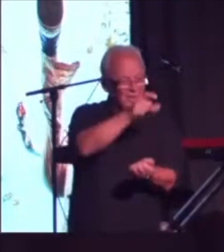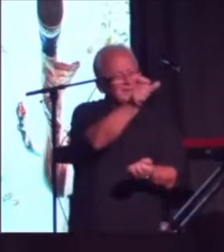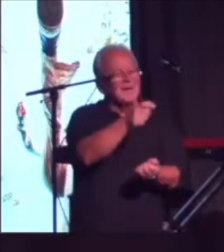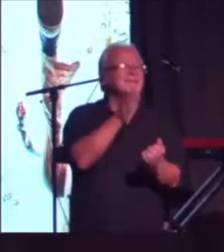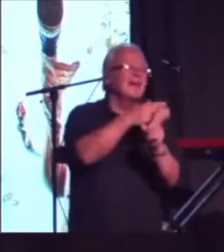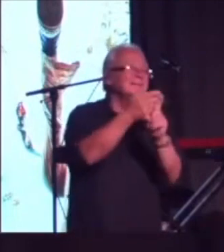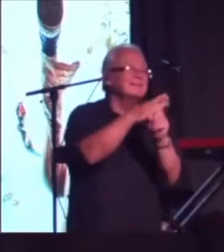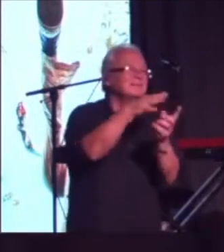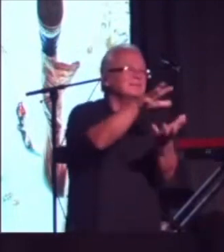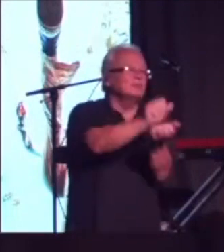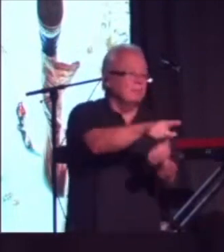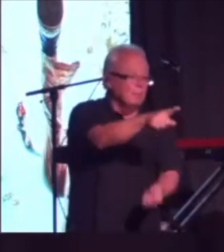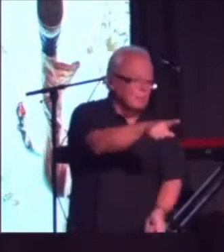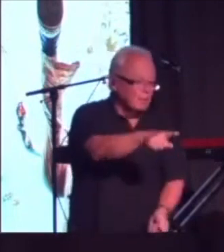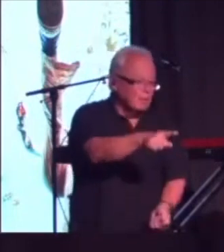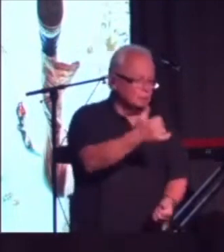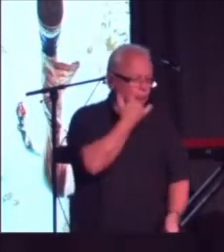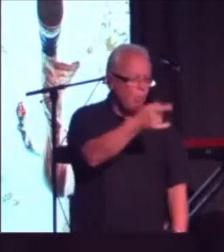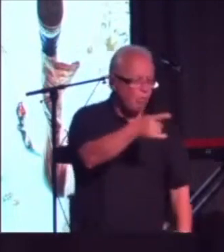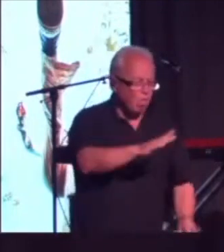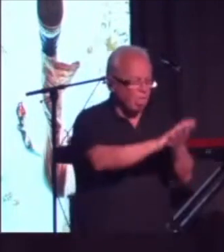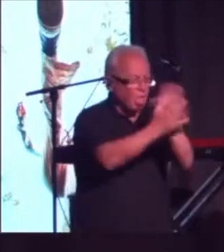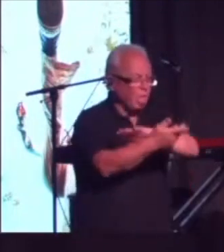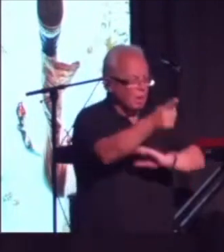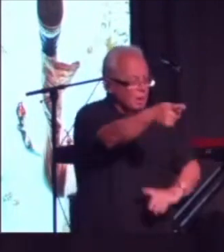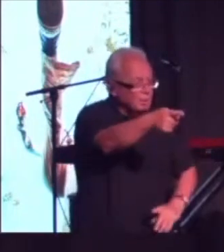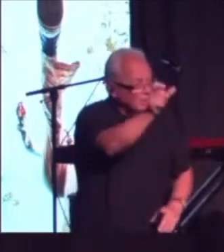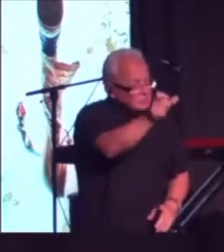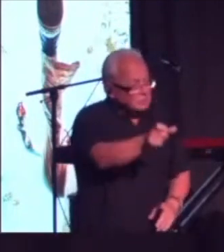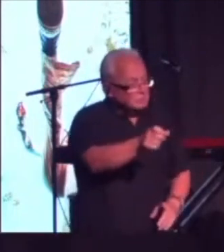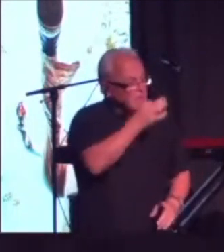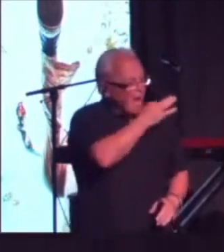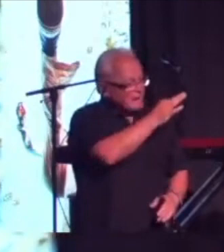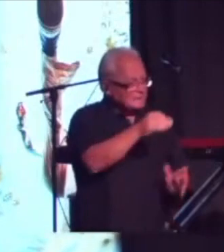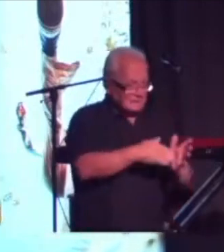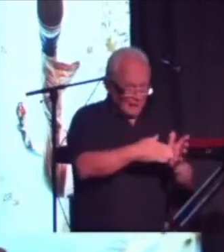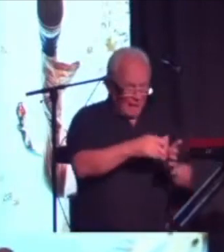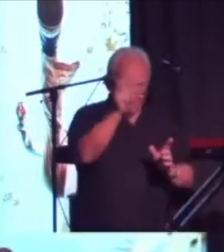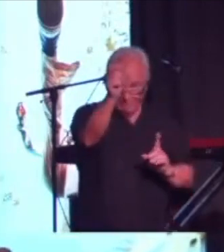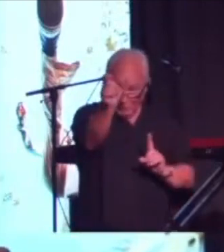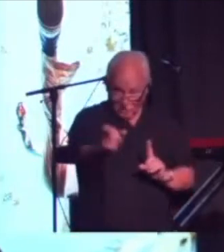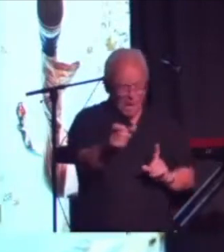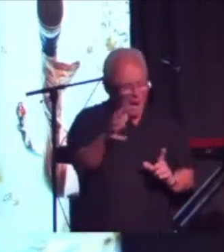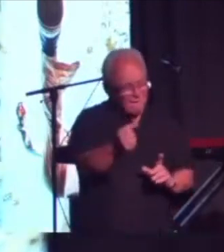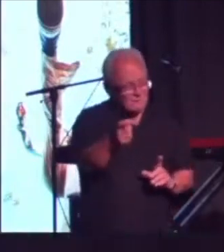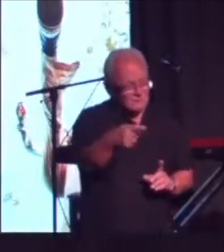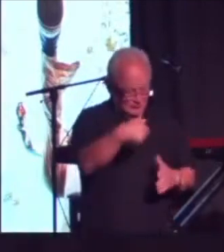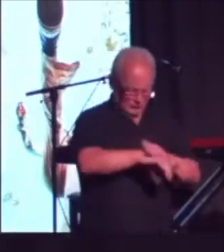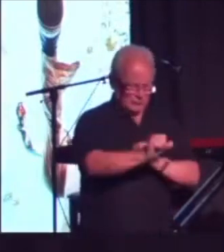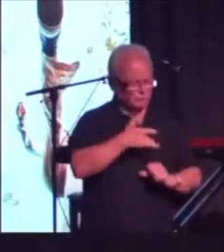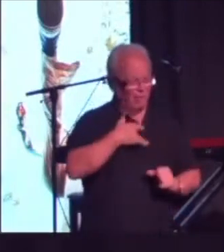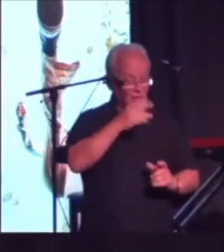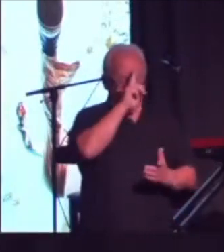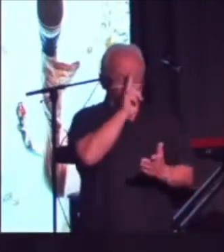it. So let me ask you today, do you have someone in your life who will be honest with you? Do I have somebody in my life